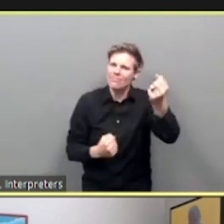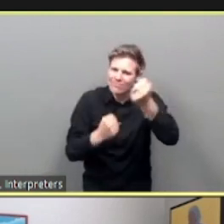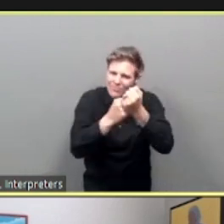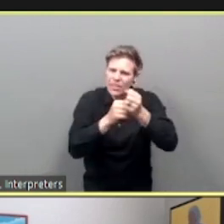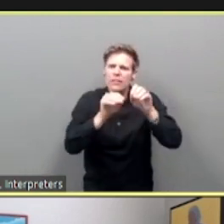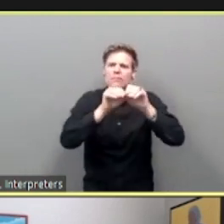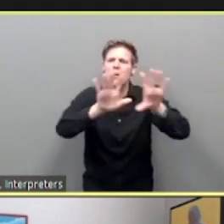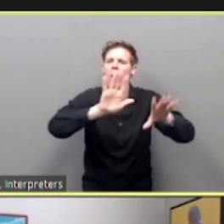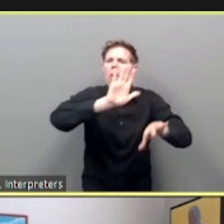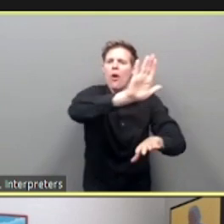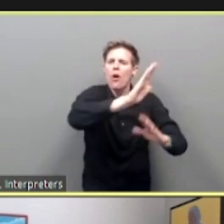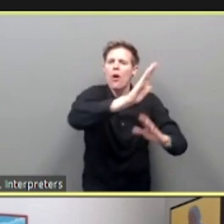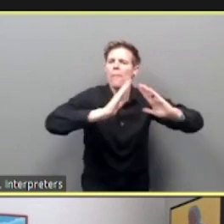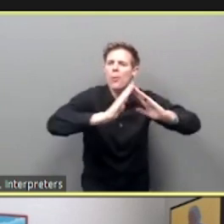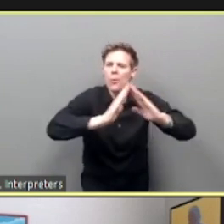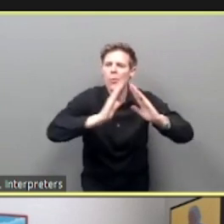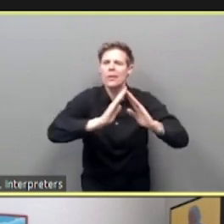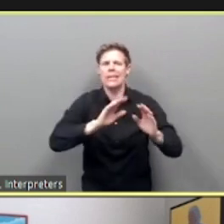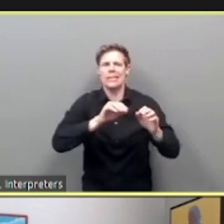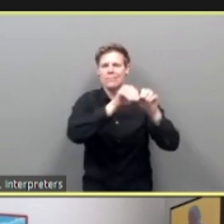events so that we can